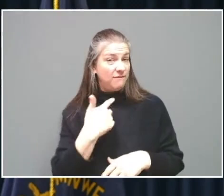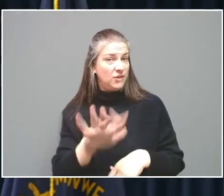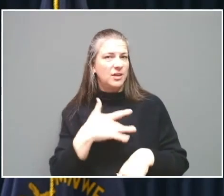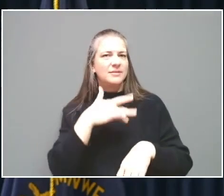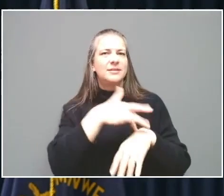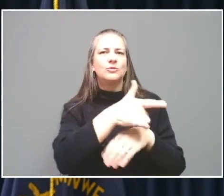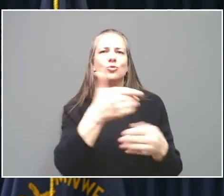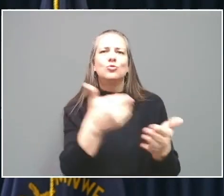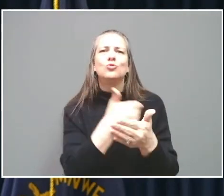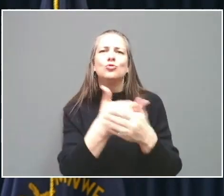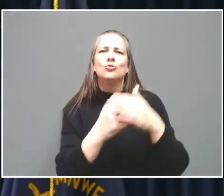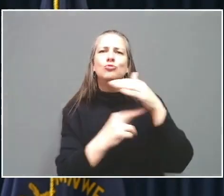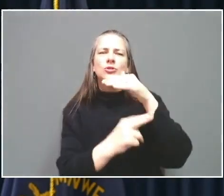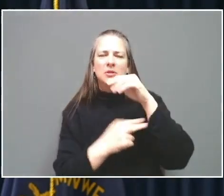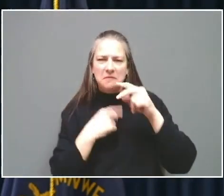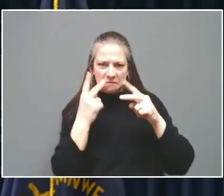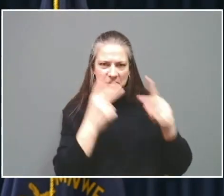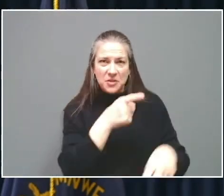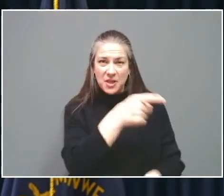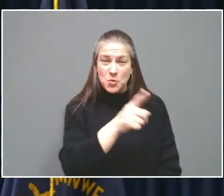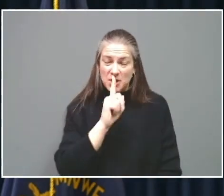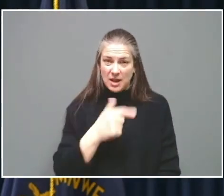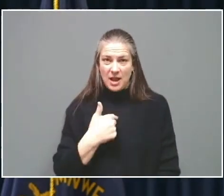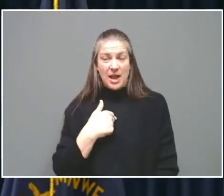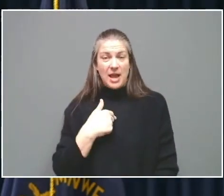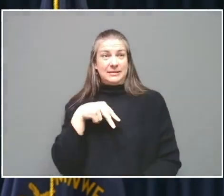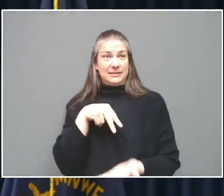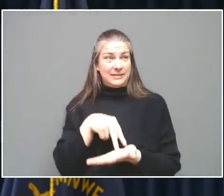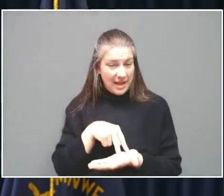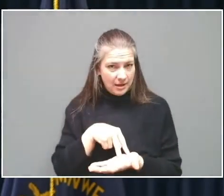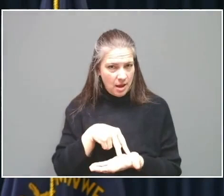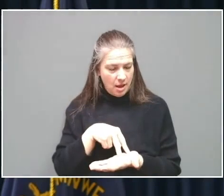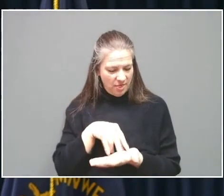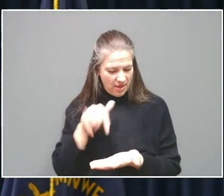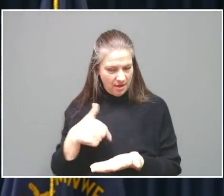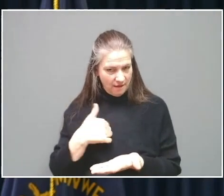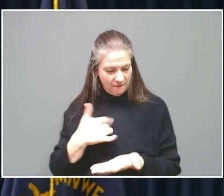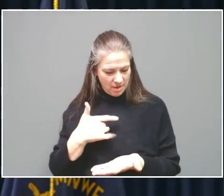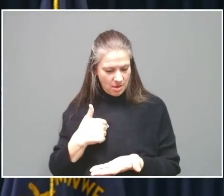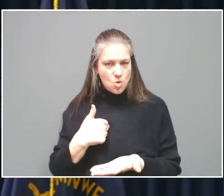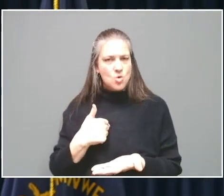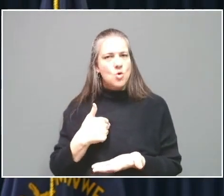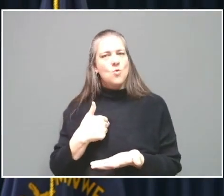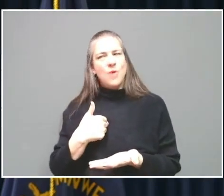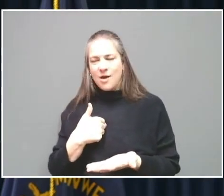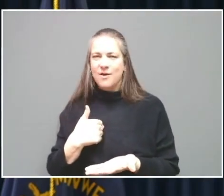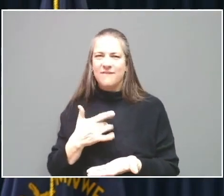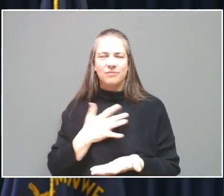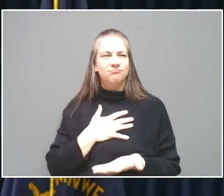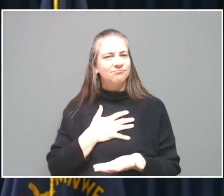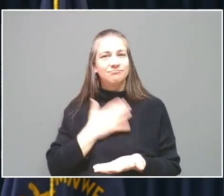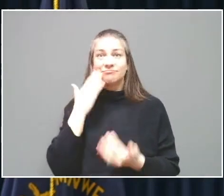that I never thought that I would feel the way I felt standing on a bridge. But I could stand on that and know that no matter what Mother Nature threw at